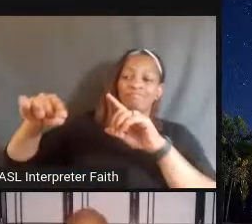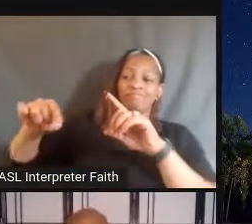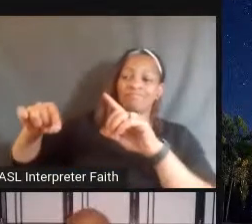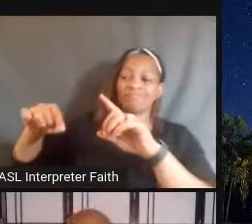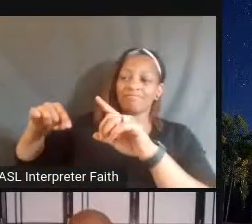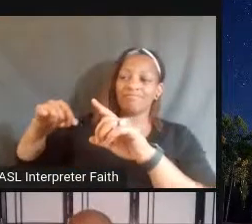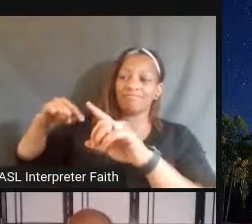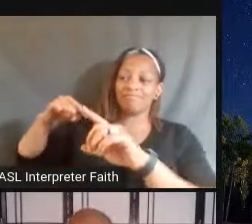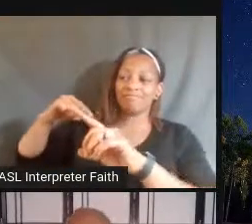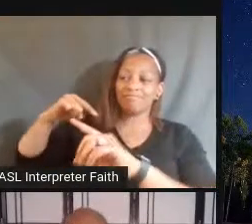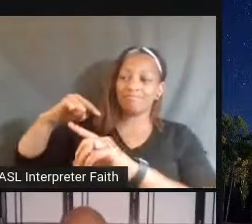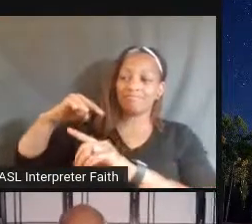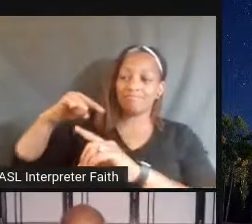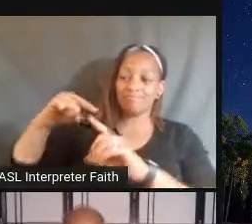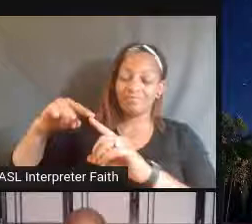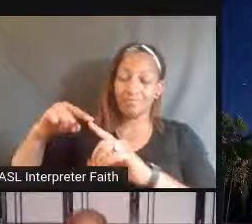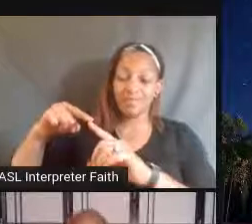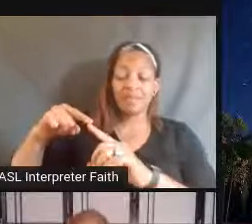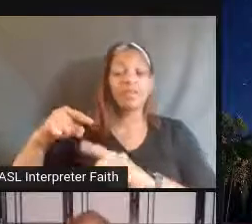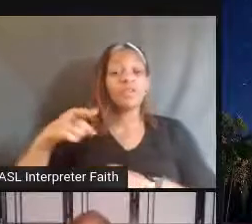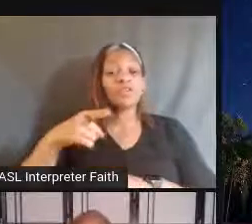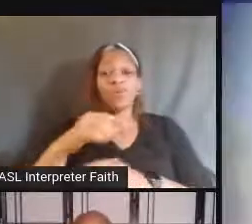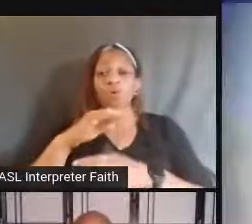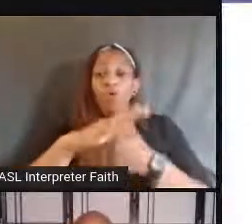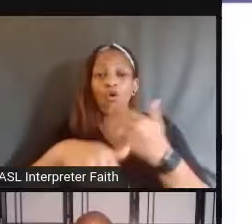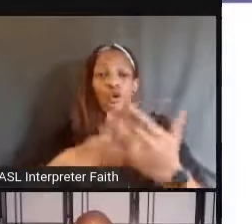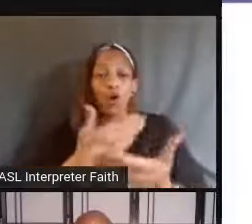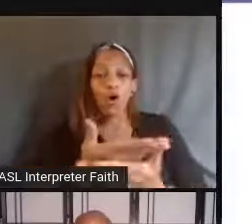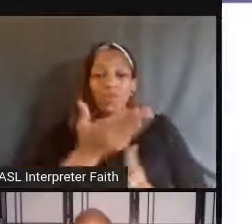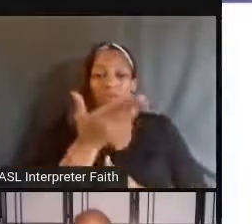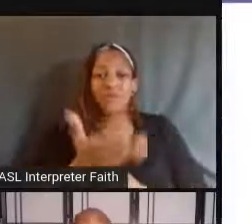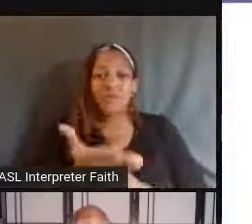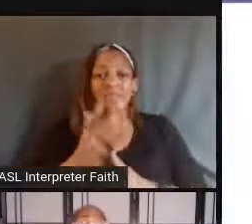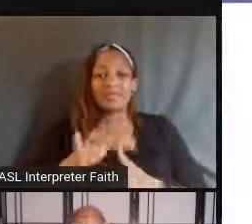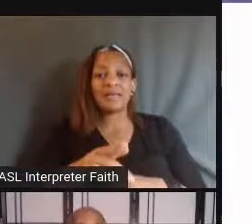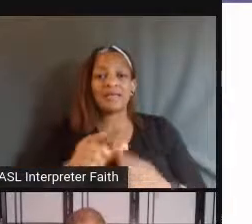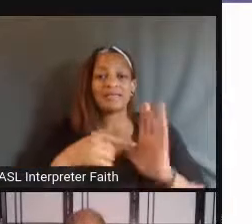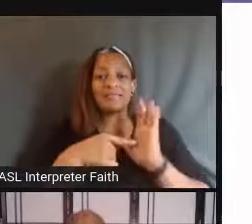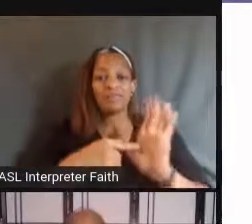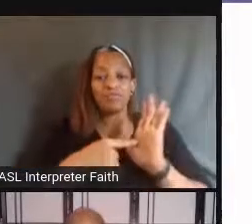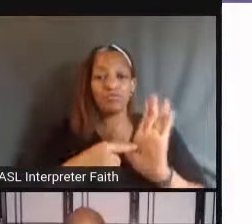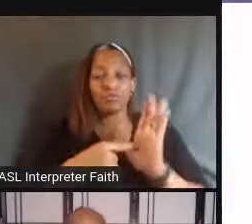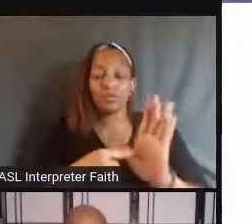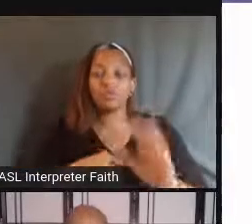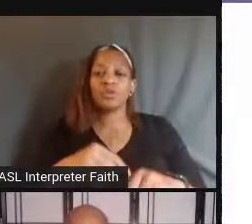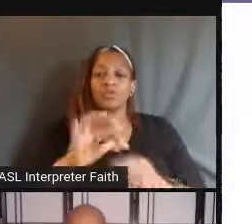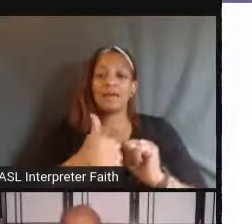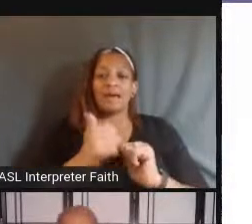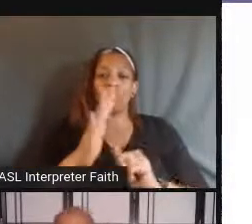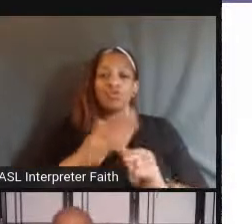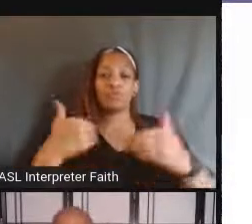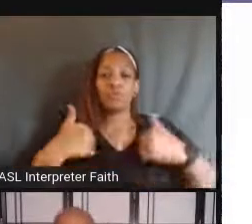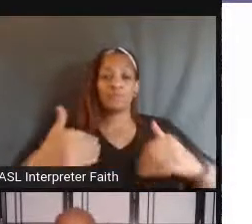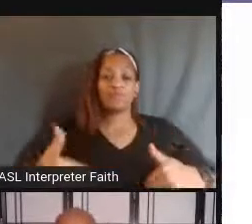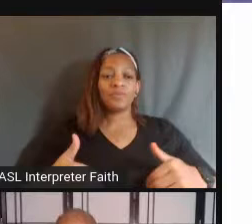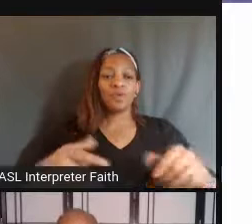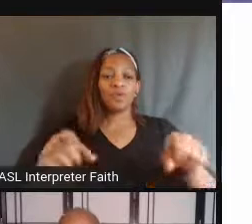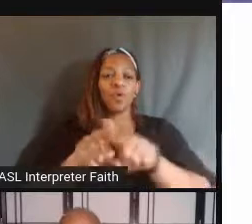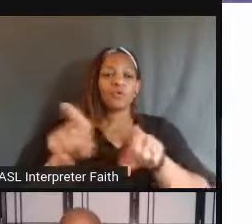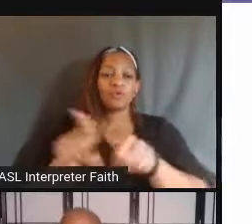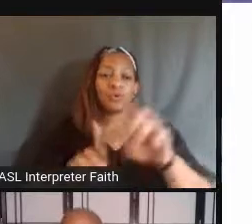All of this is a divine demonstration of how your body, how your life also shows up as